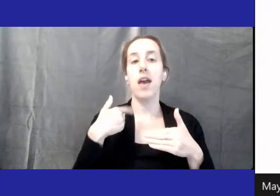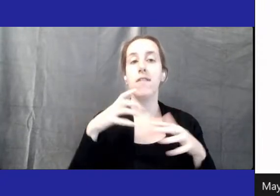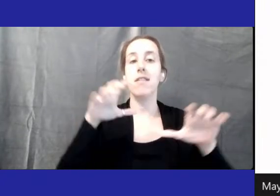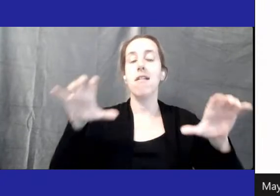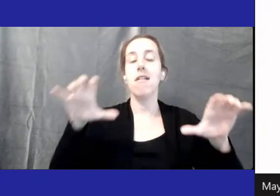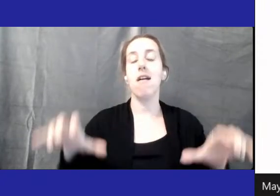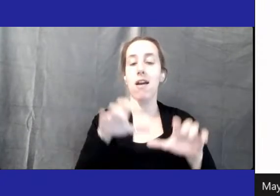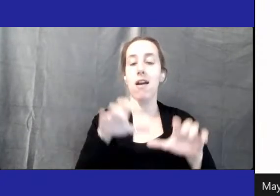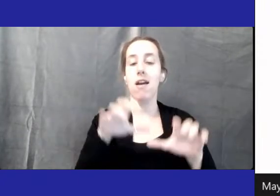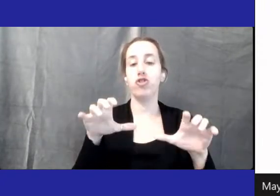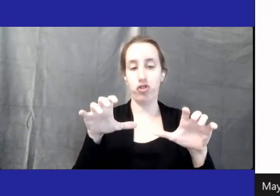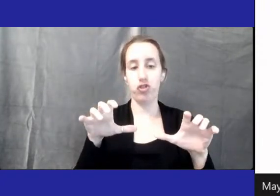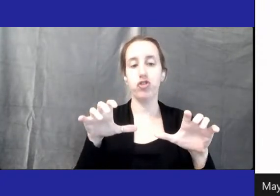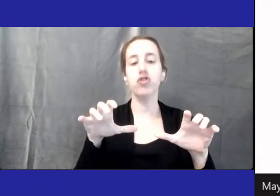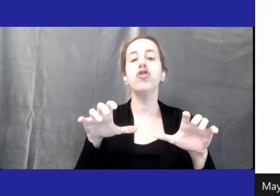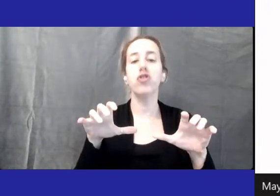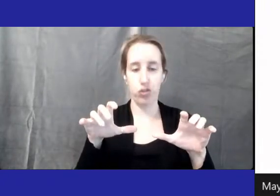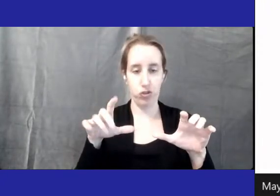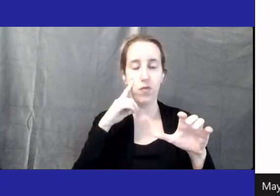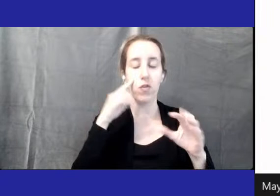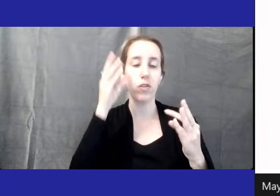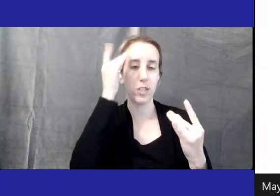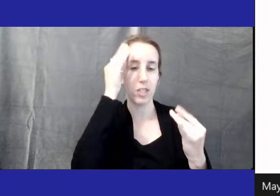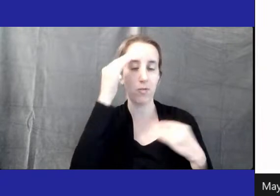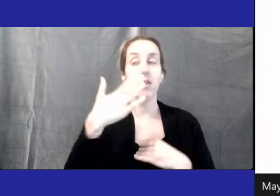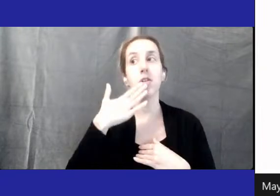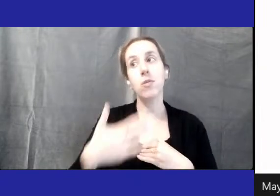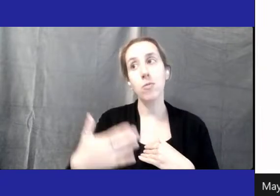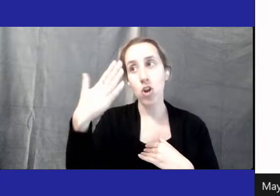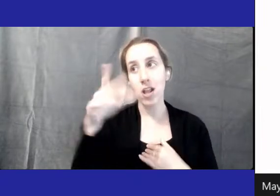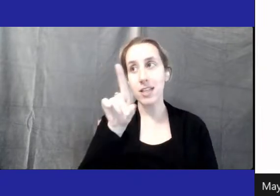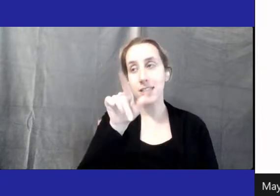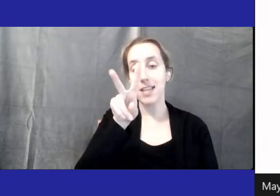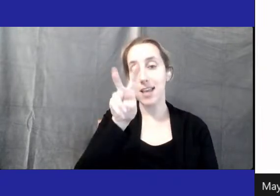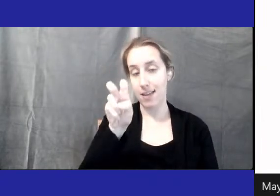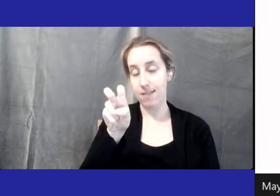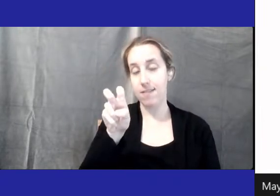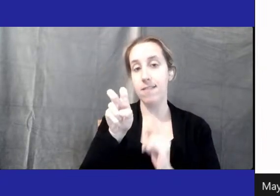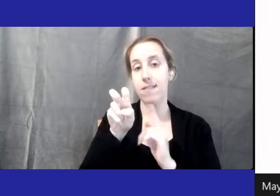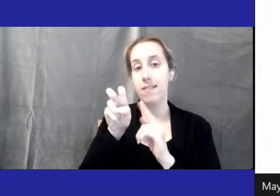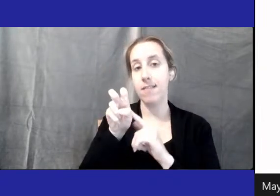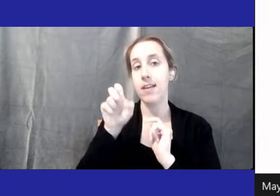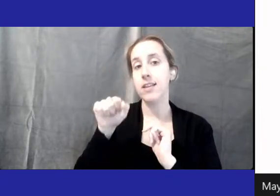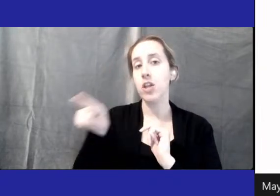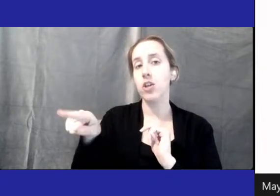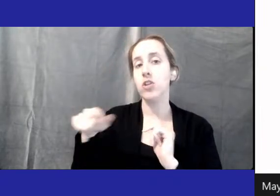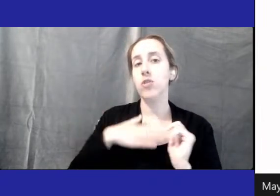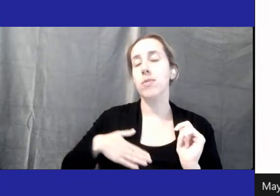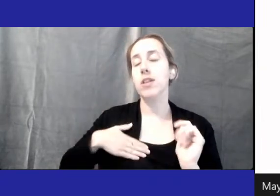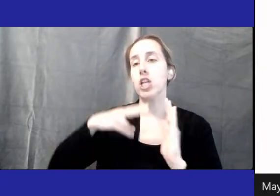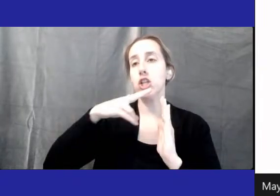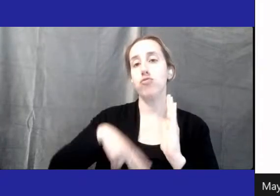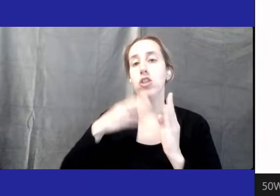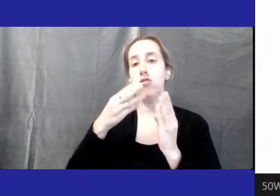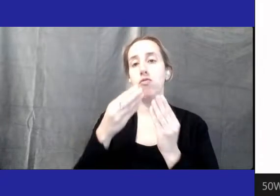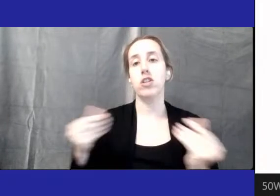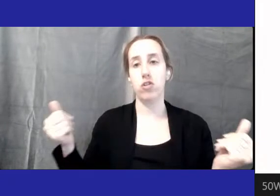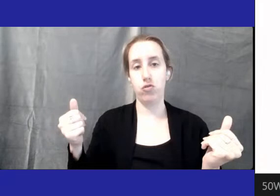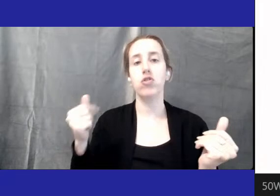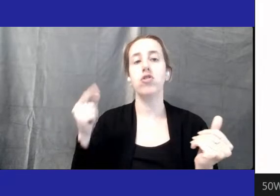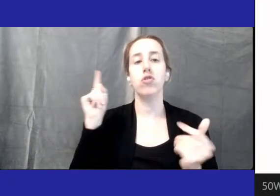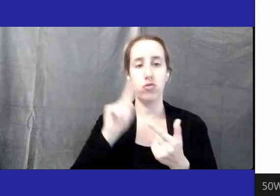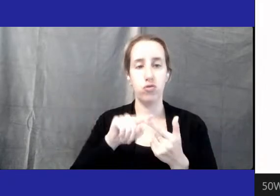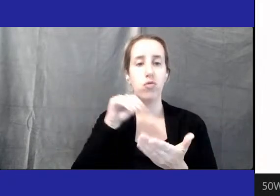for consideration. Good morning, Dave. Can you please read the resolution into the record and proceed with